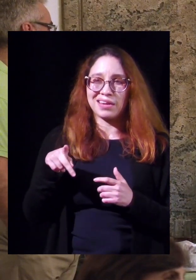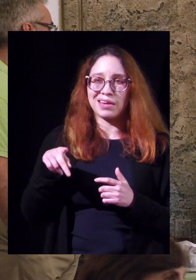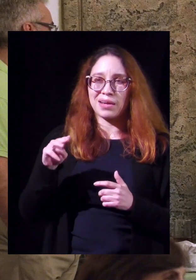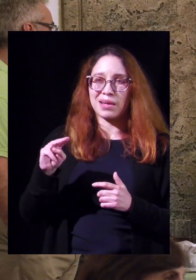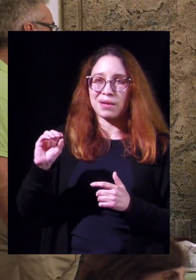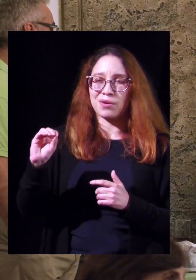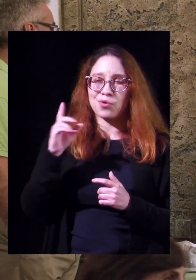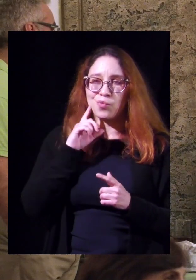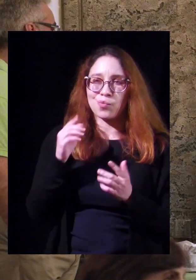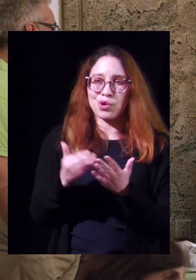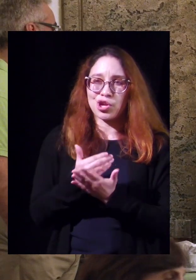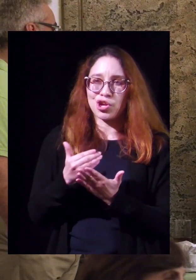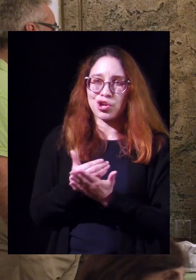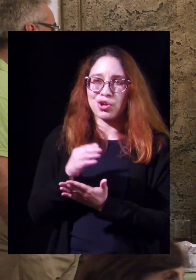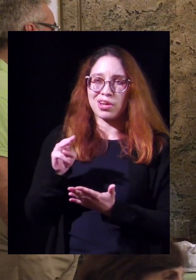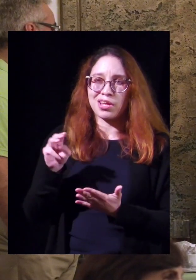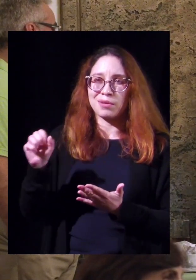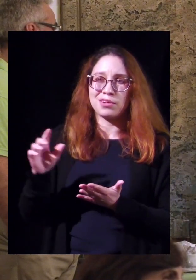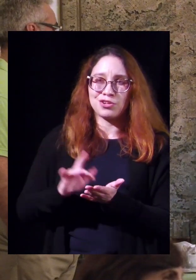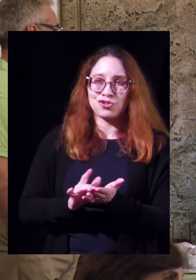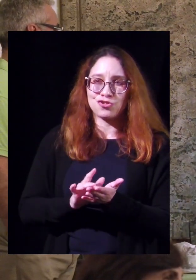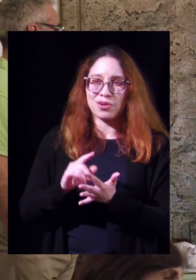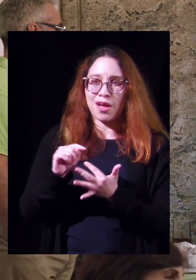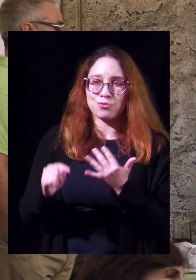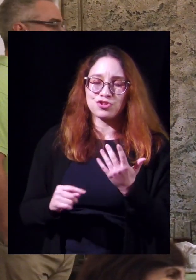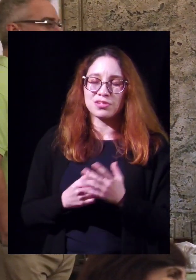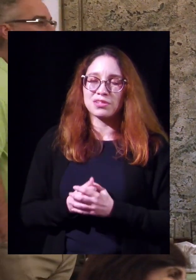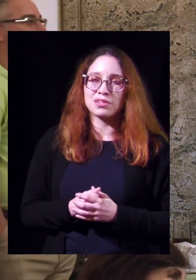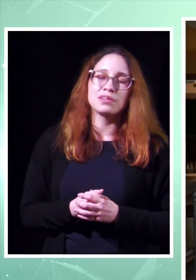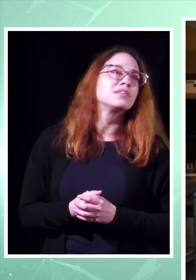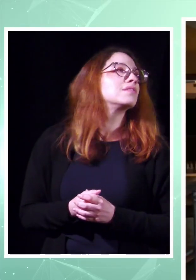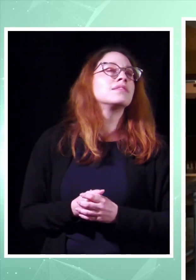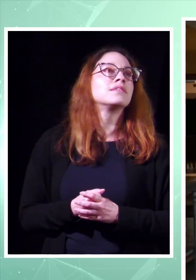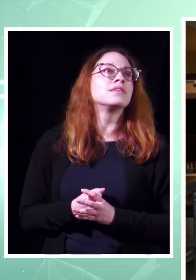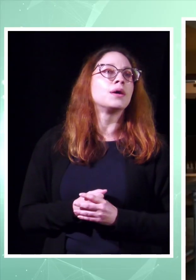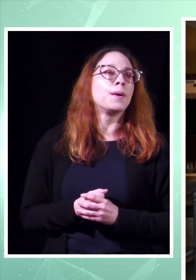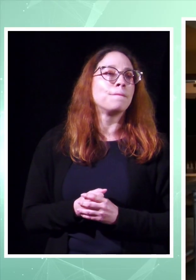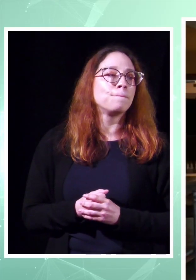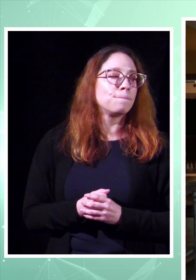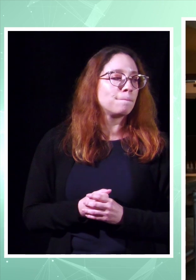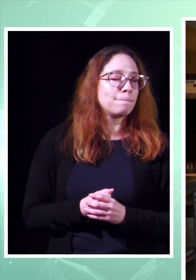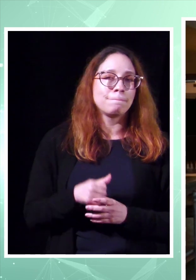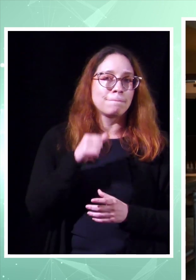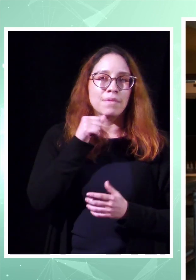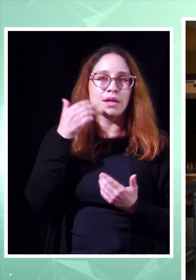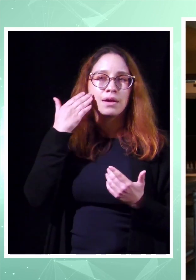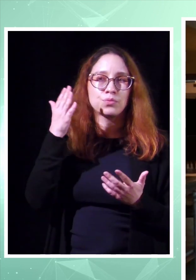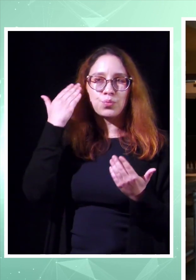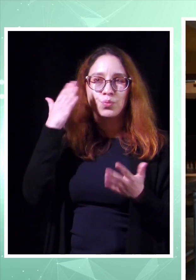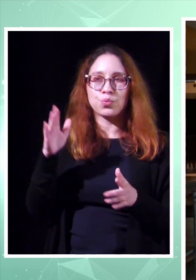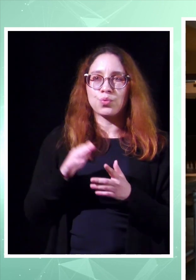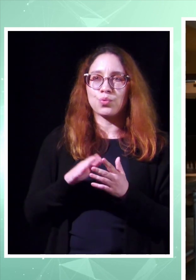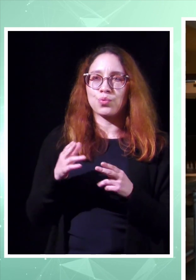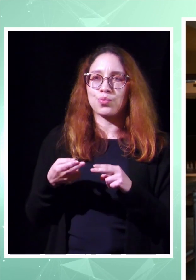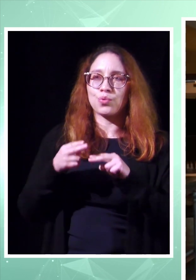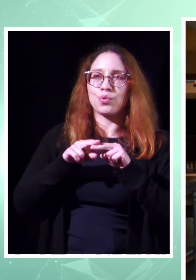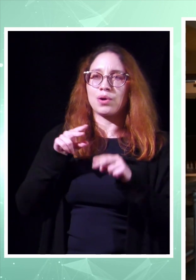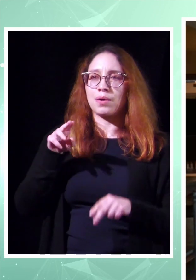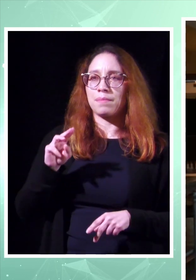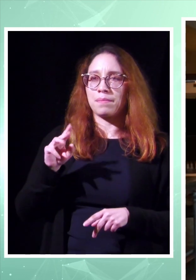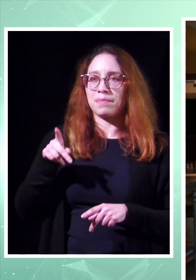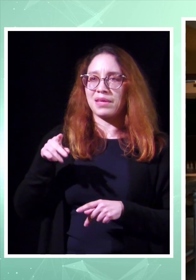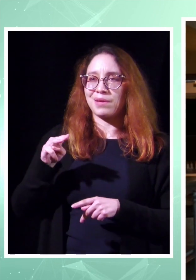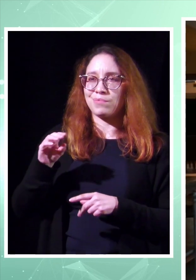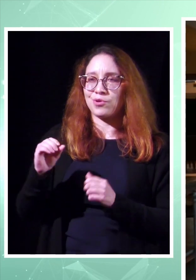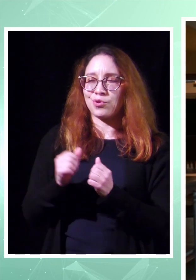with any of the new MS treatment options? I am not familiar with an uptick of PML risk